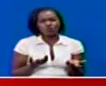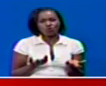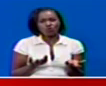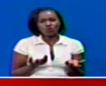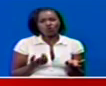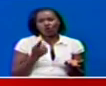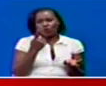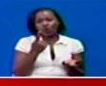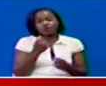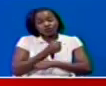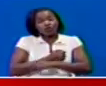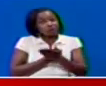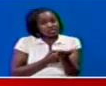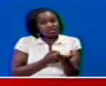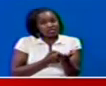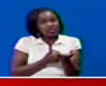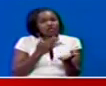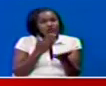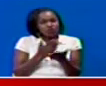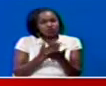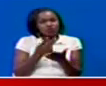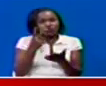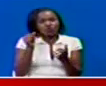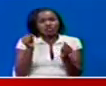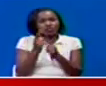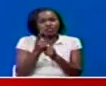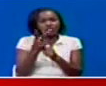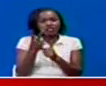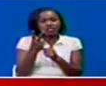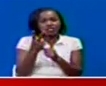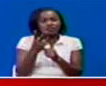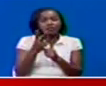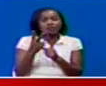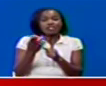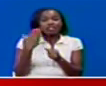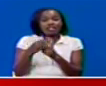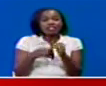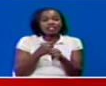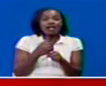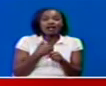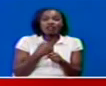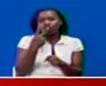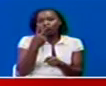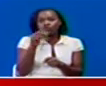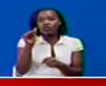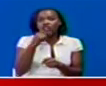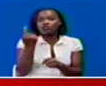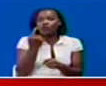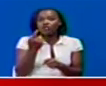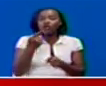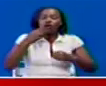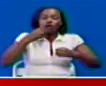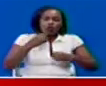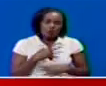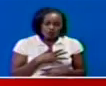One of those schools actually that posted 212 A's last year, this year they managed 2 A's